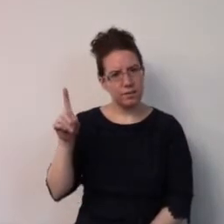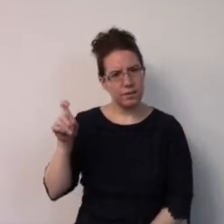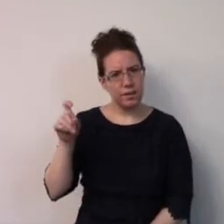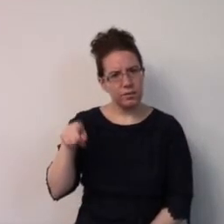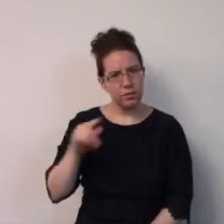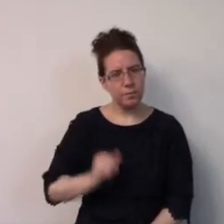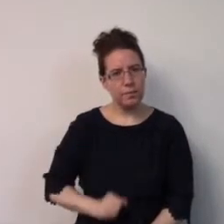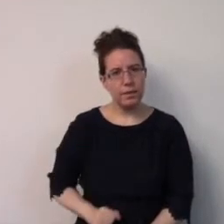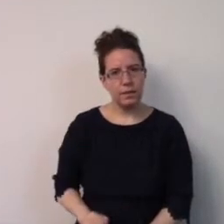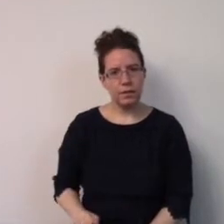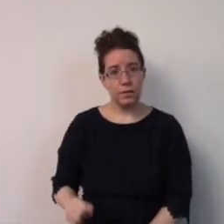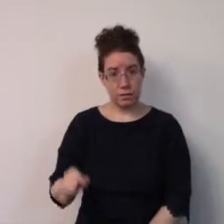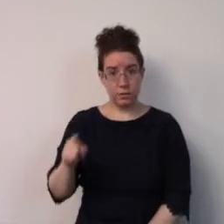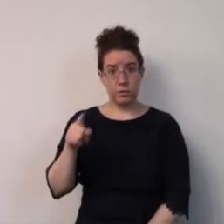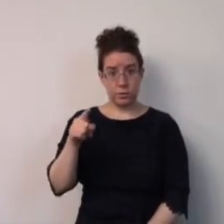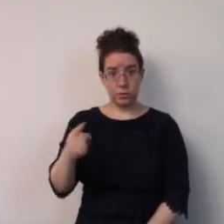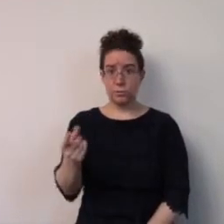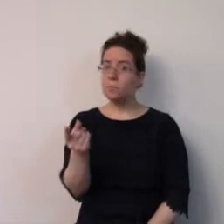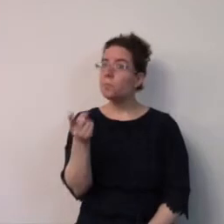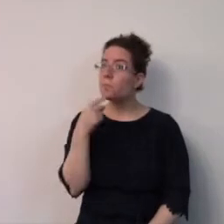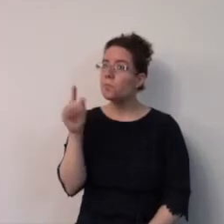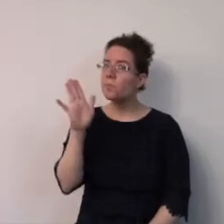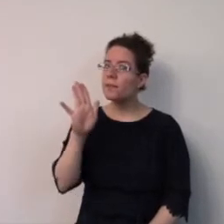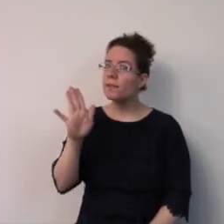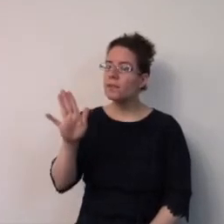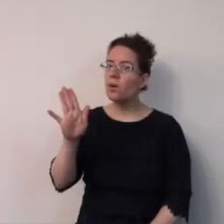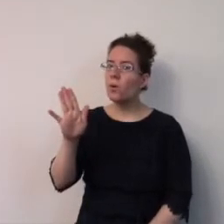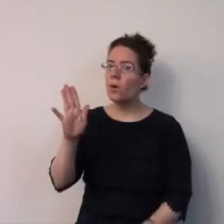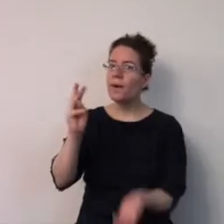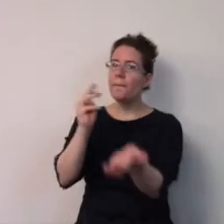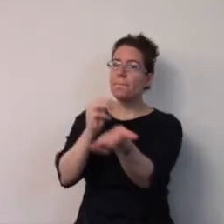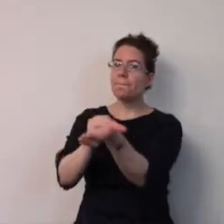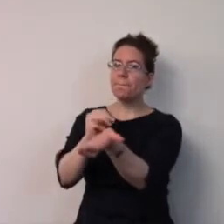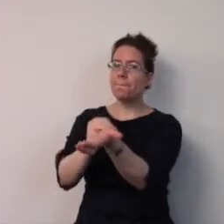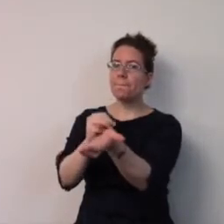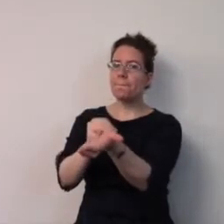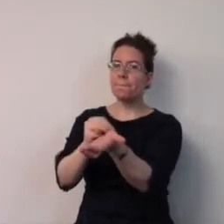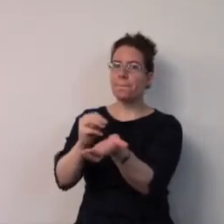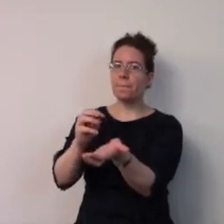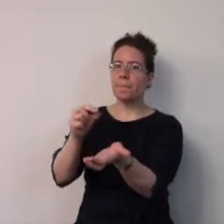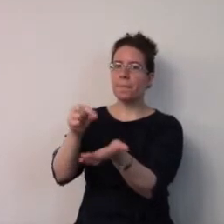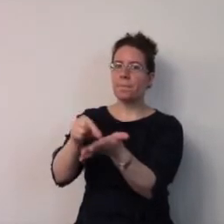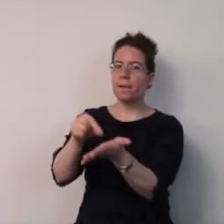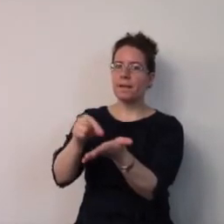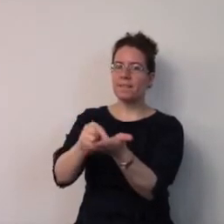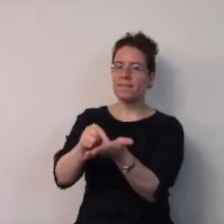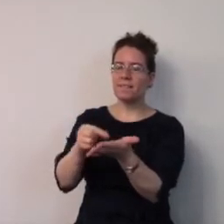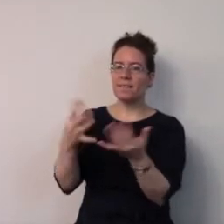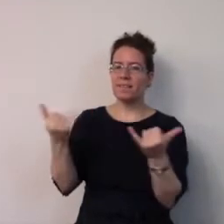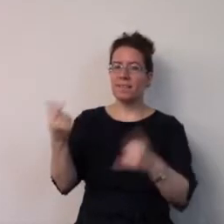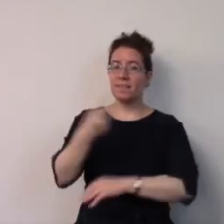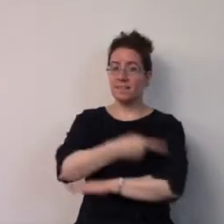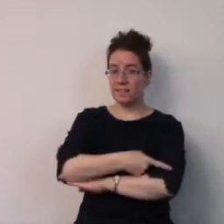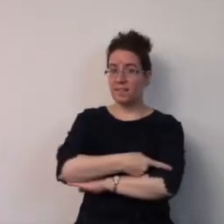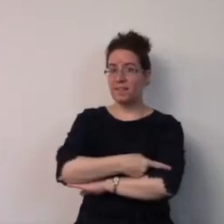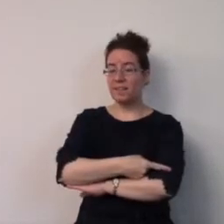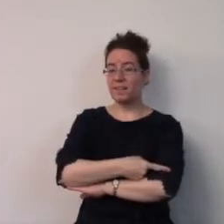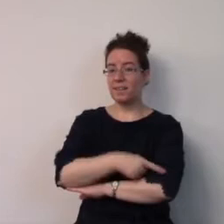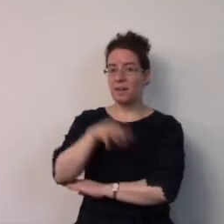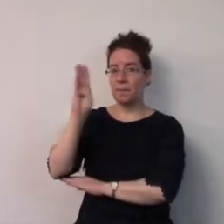your B1 and B1 in church. But have you had your medicine today? Well, Brother